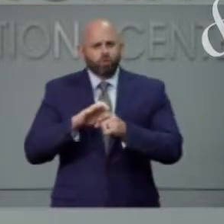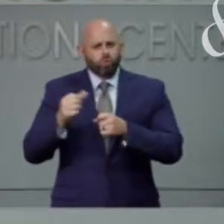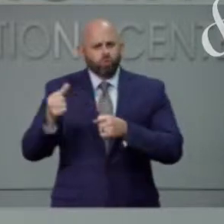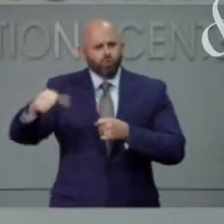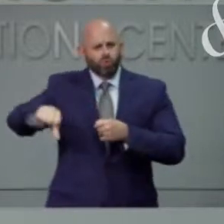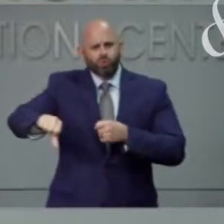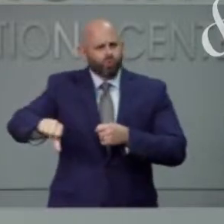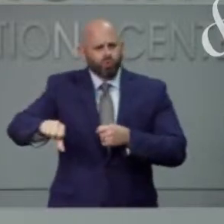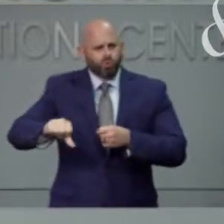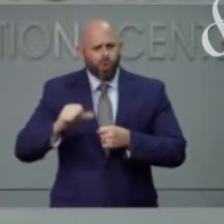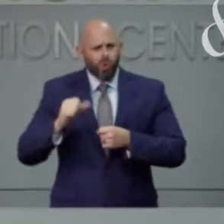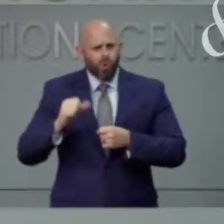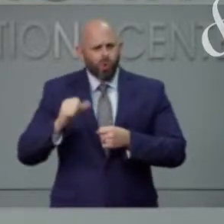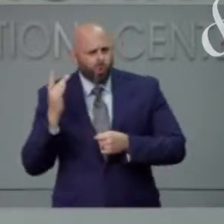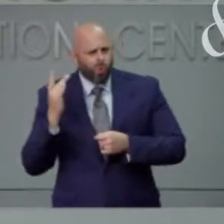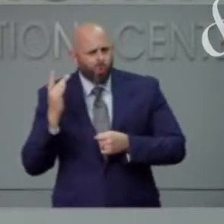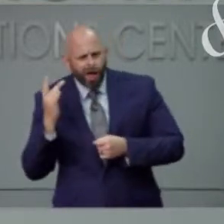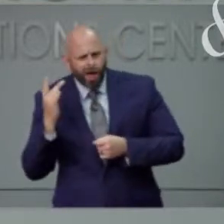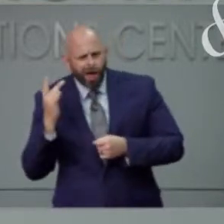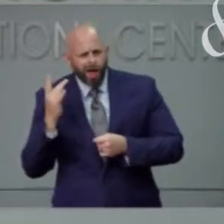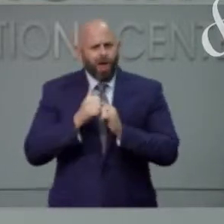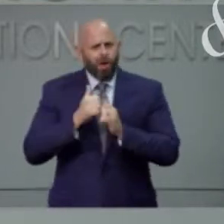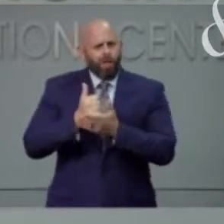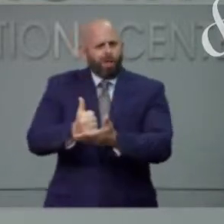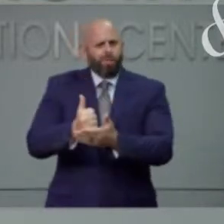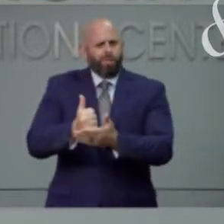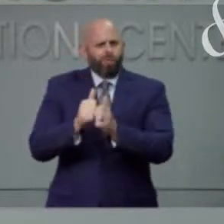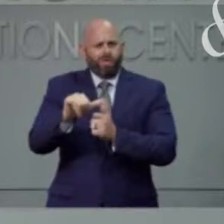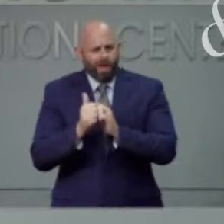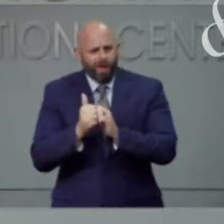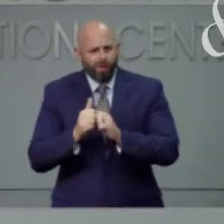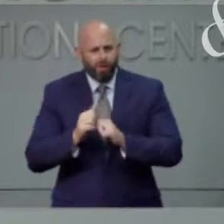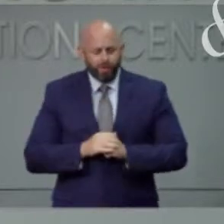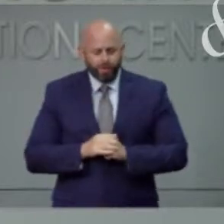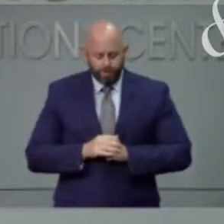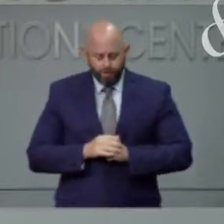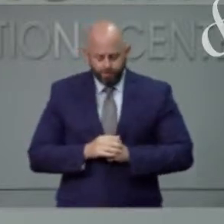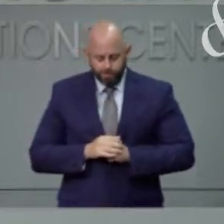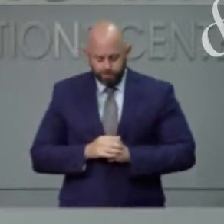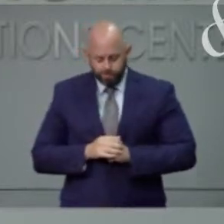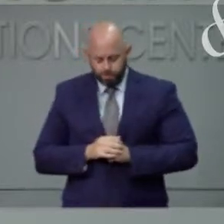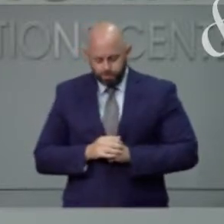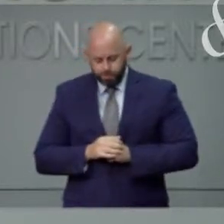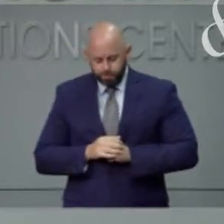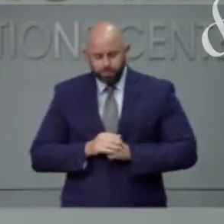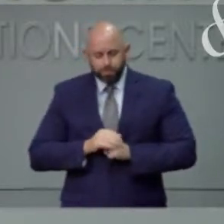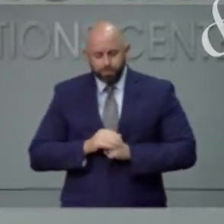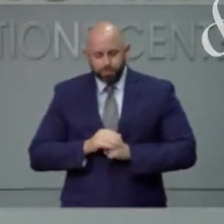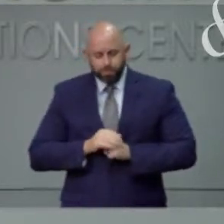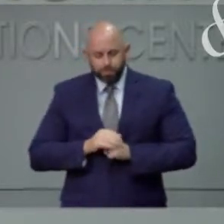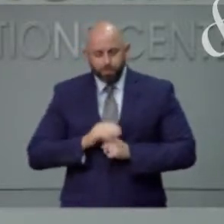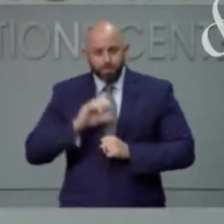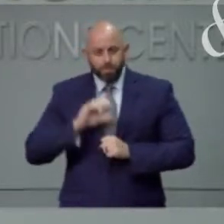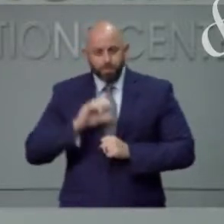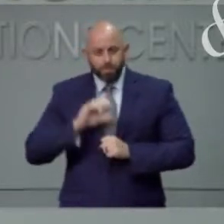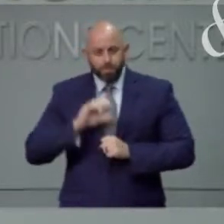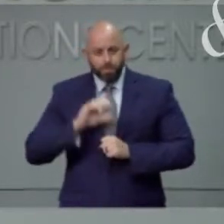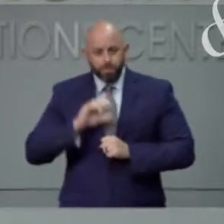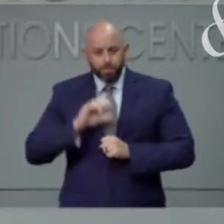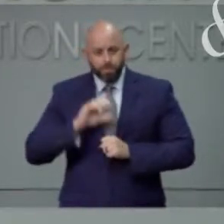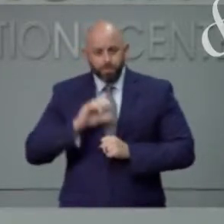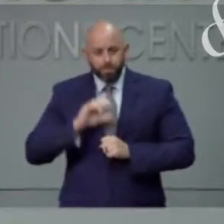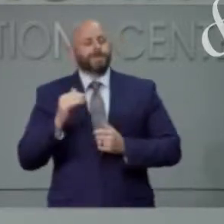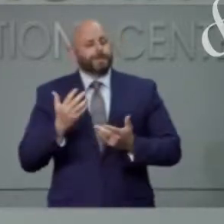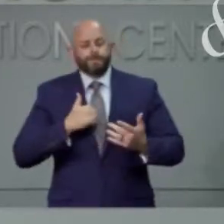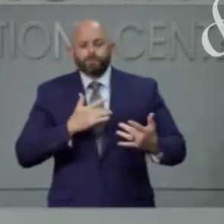gap? You know, it's concerning when there is a chance that somebody's vote doesn't count. I think the State